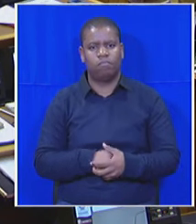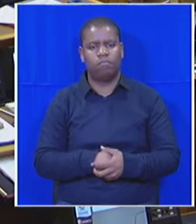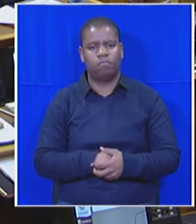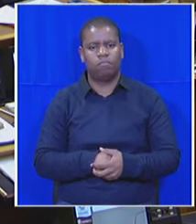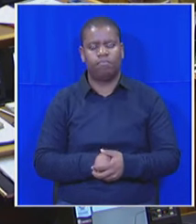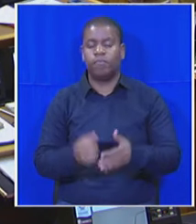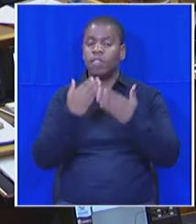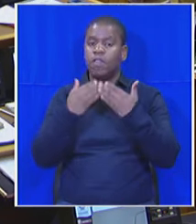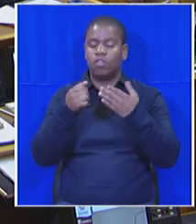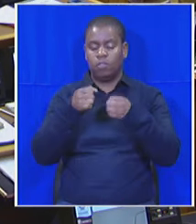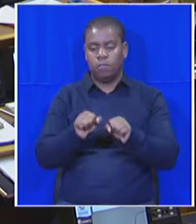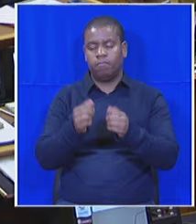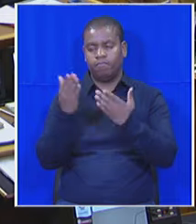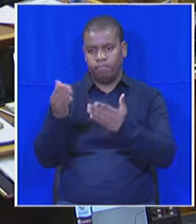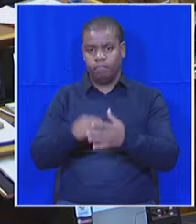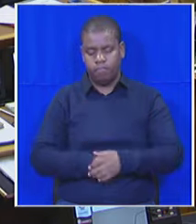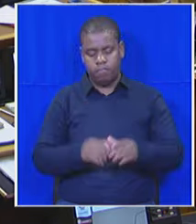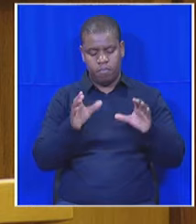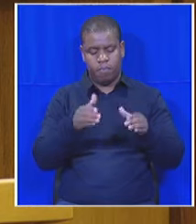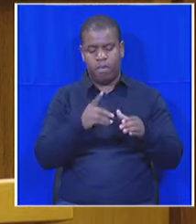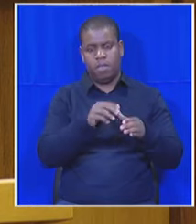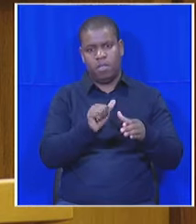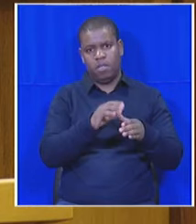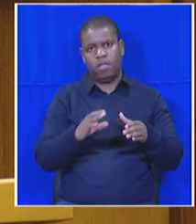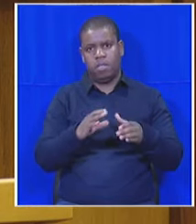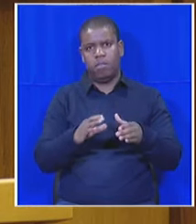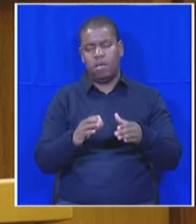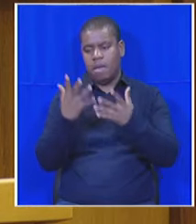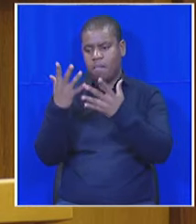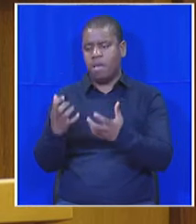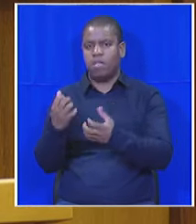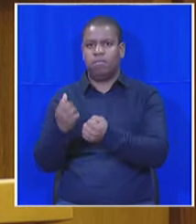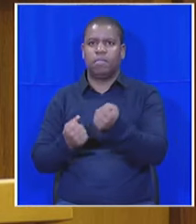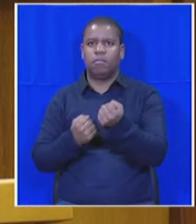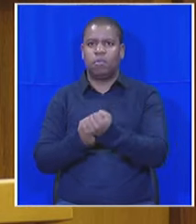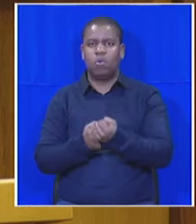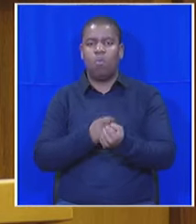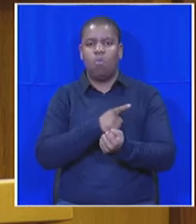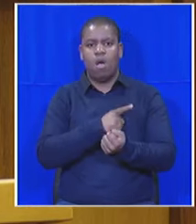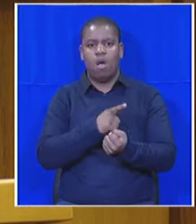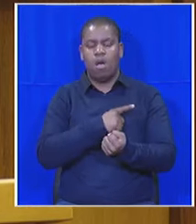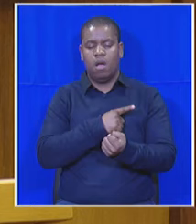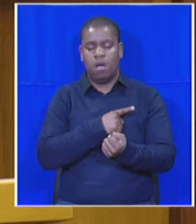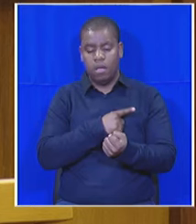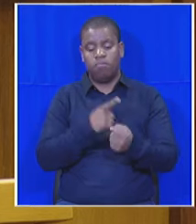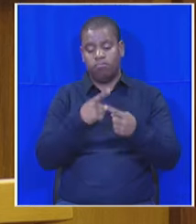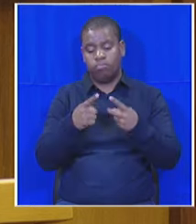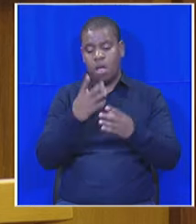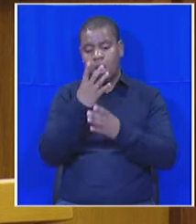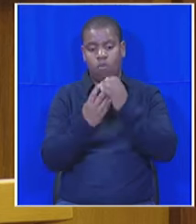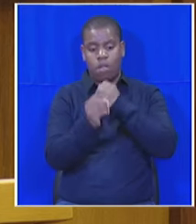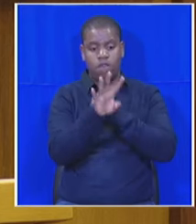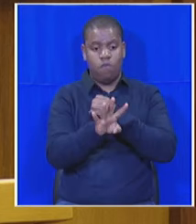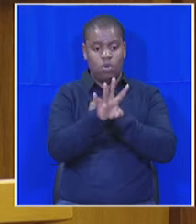Thank you, Chairperson. The ANC support this budget because it supports outcome